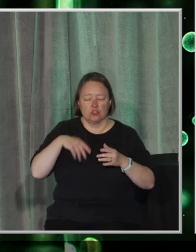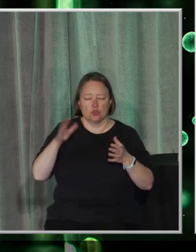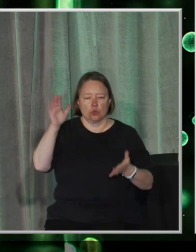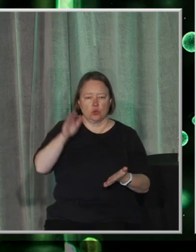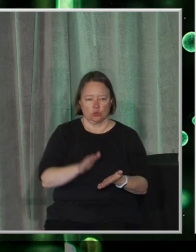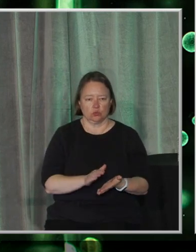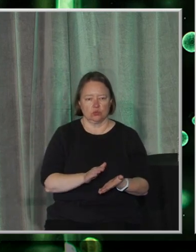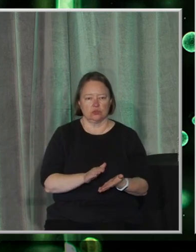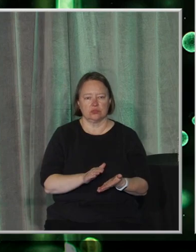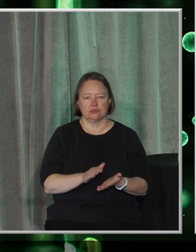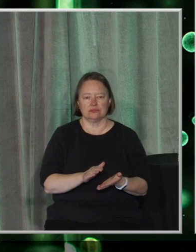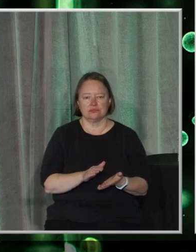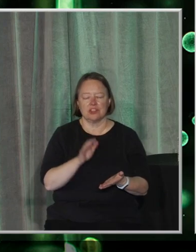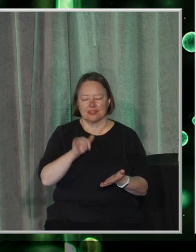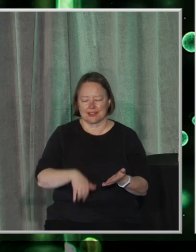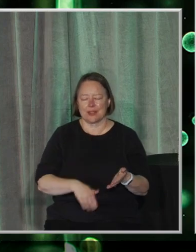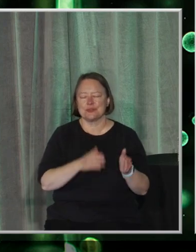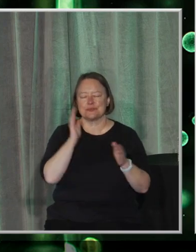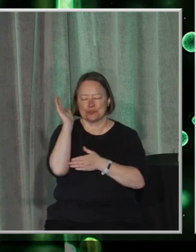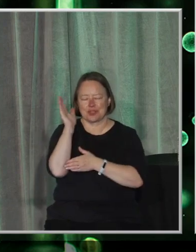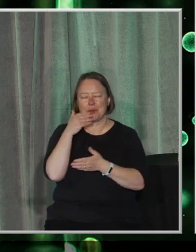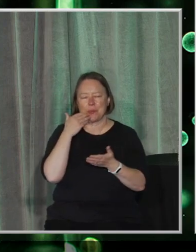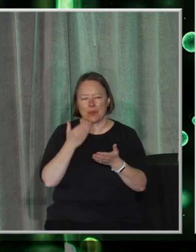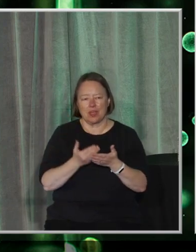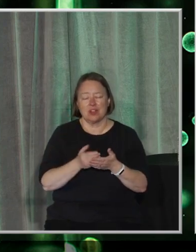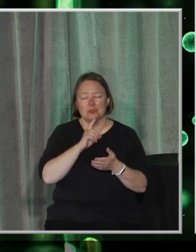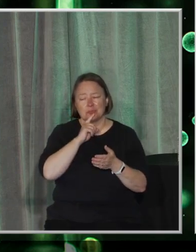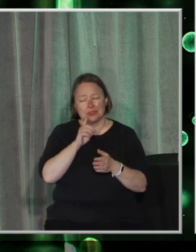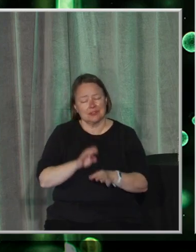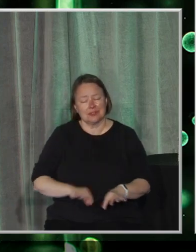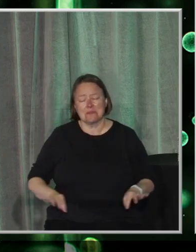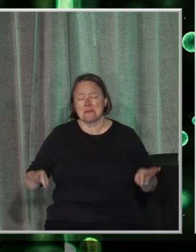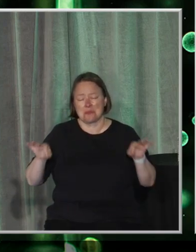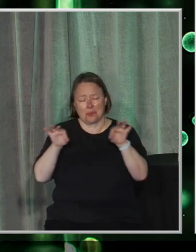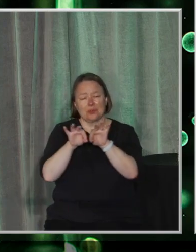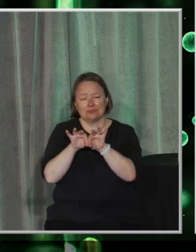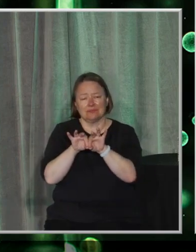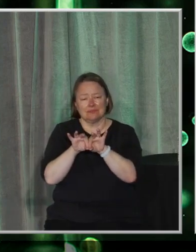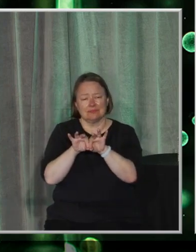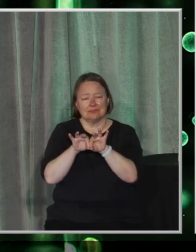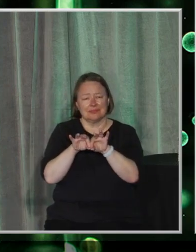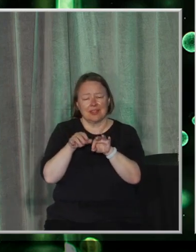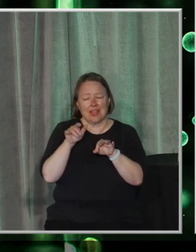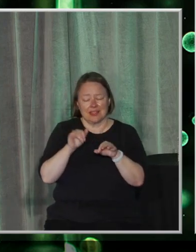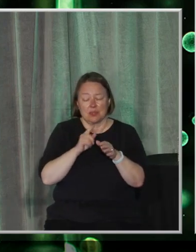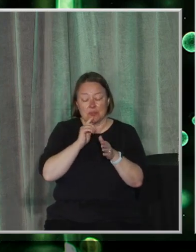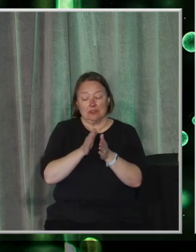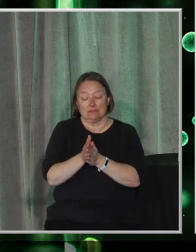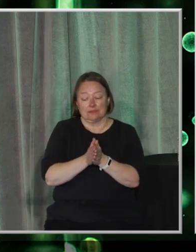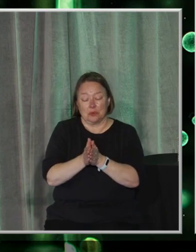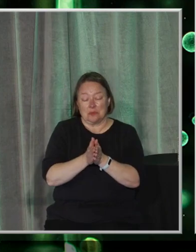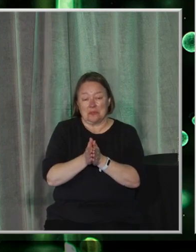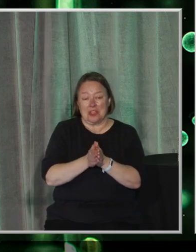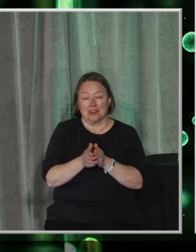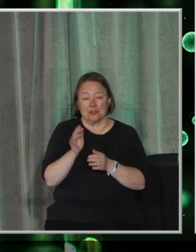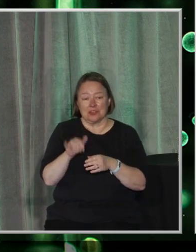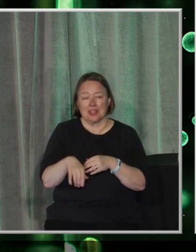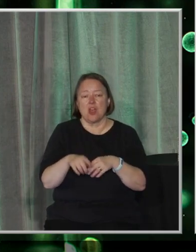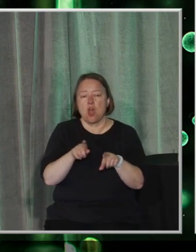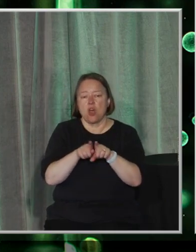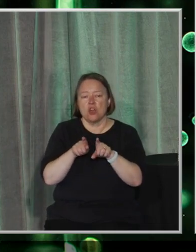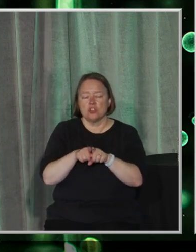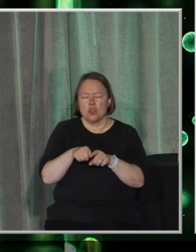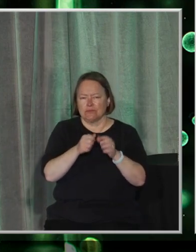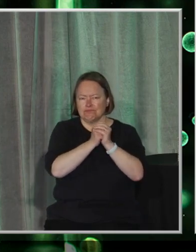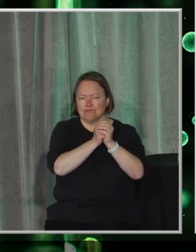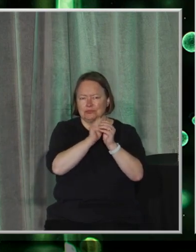very well presented, and it's a very, very important and compelling motivator. Also, we wanted to commend your